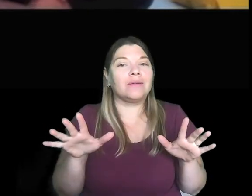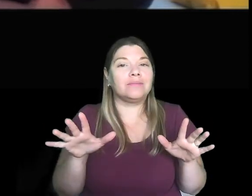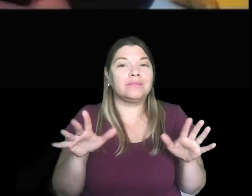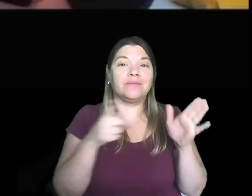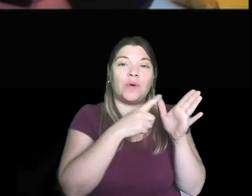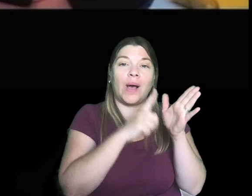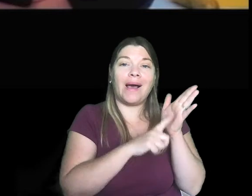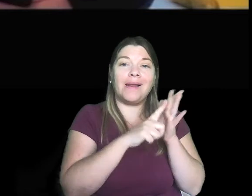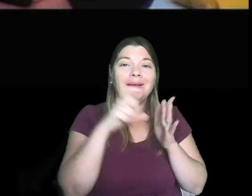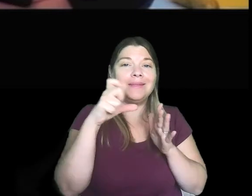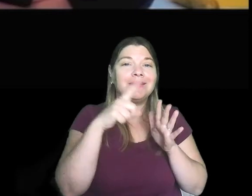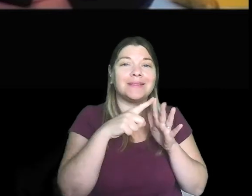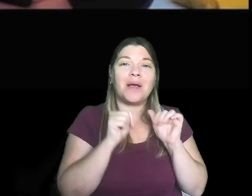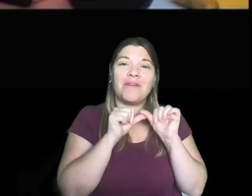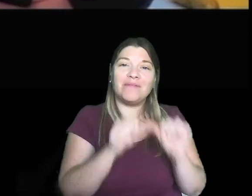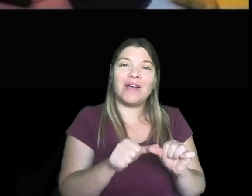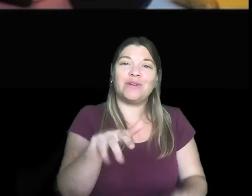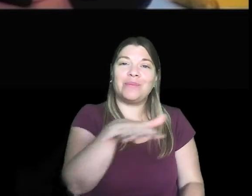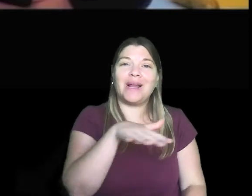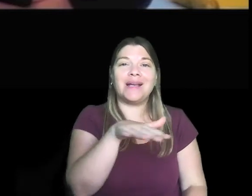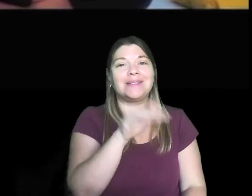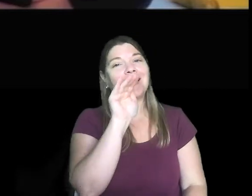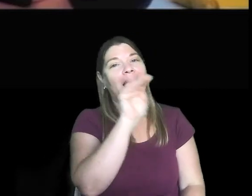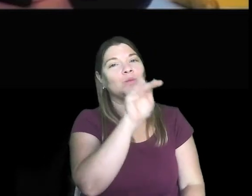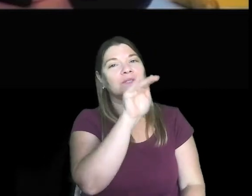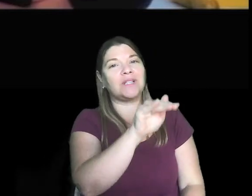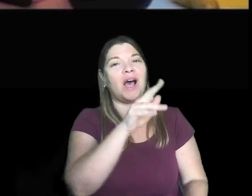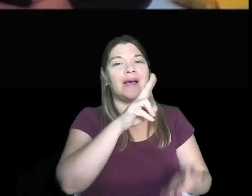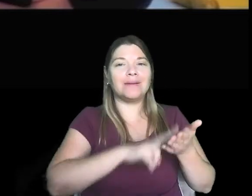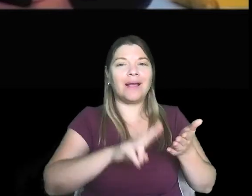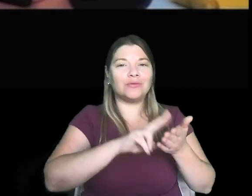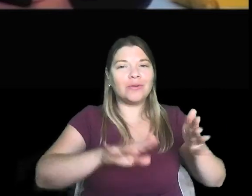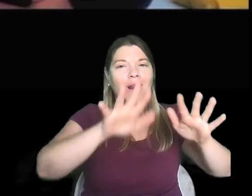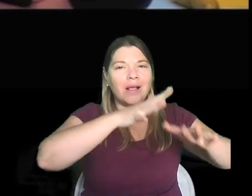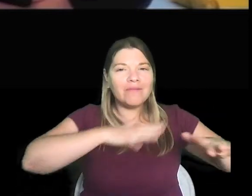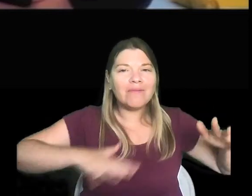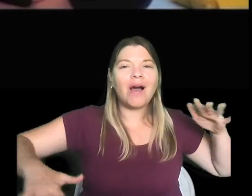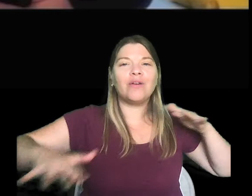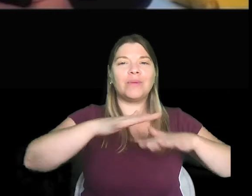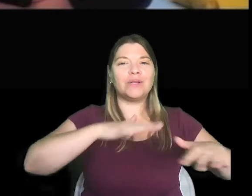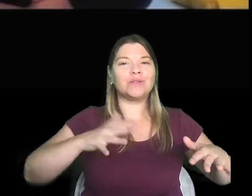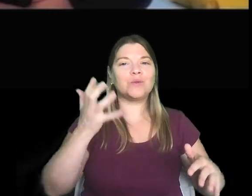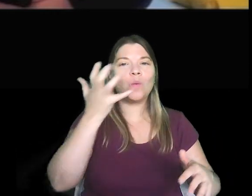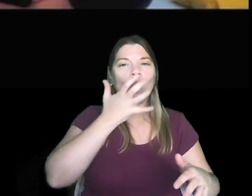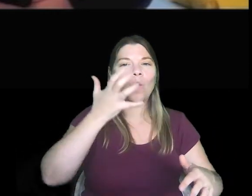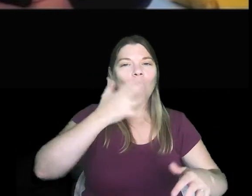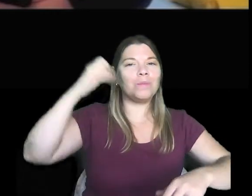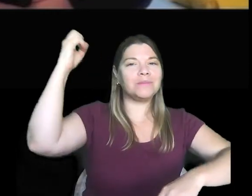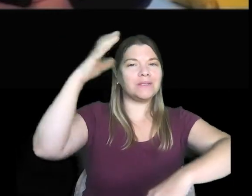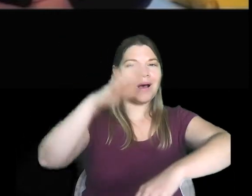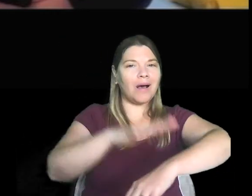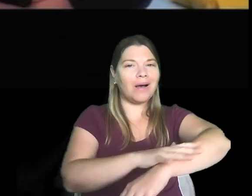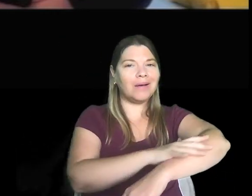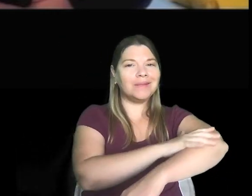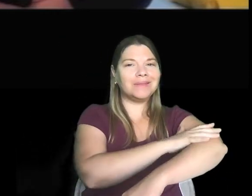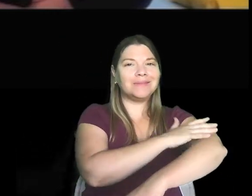the sunshine, the feeling of the warm heat on my skin and yellow sunlight, with a cool breeze